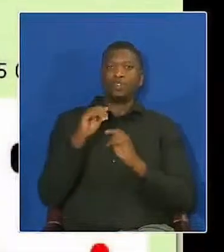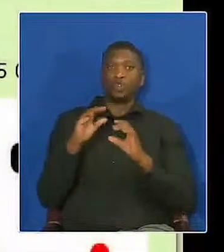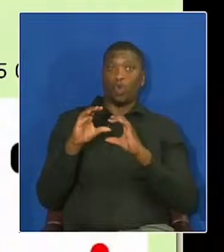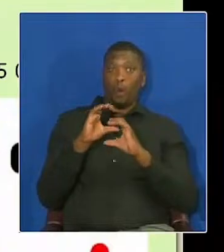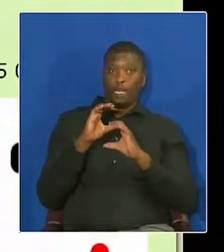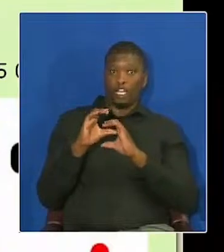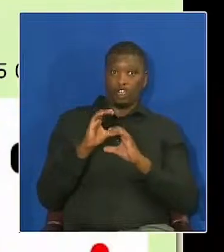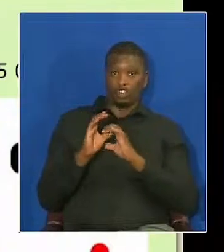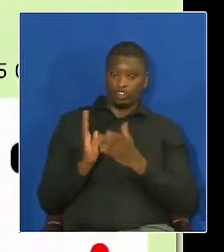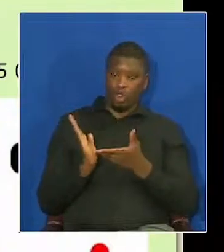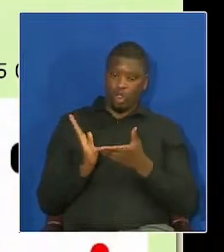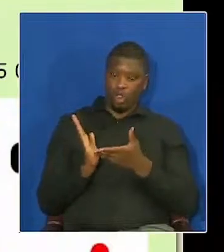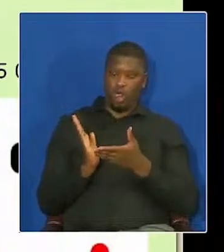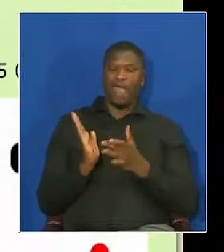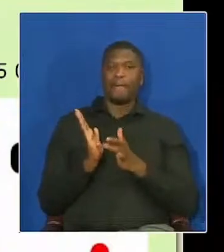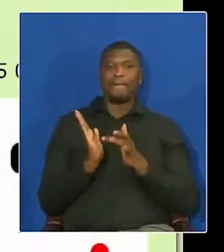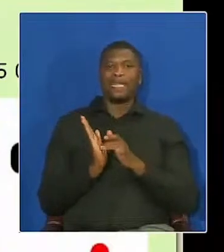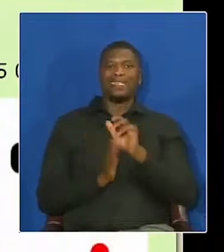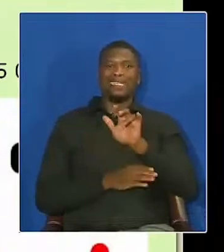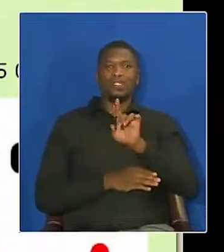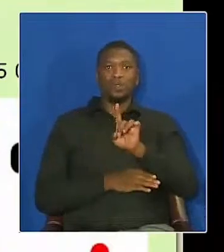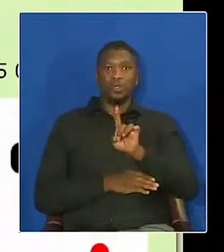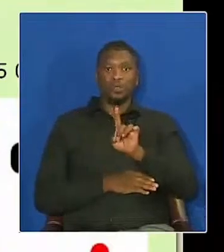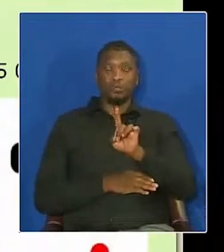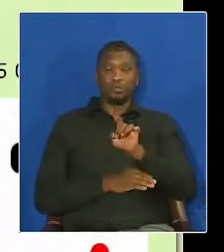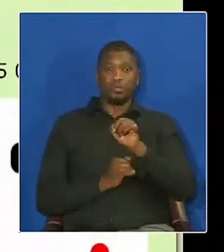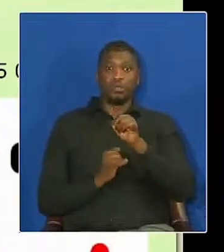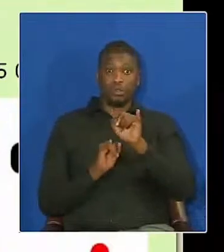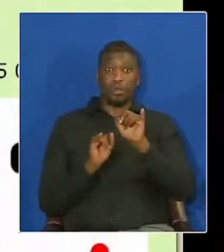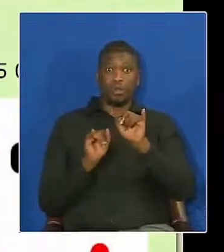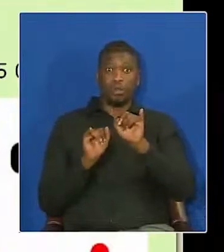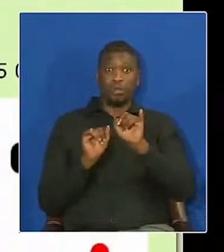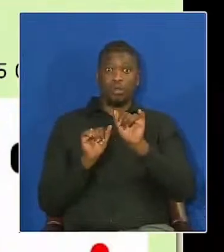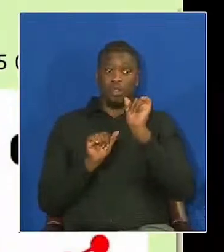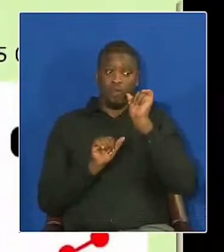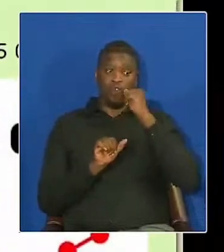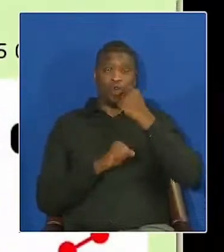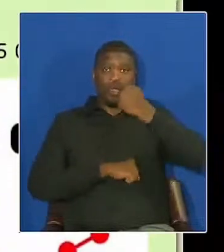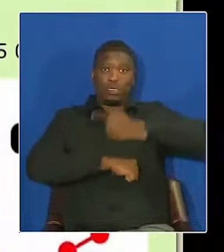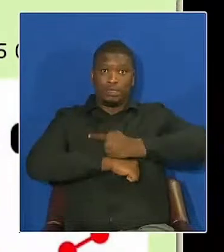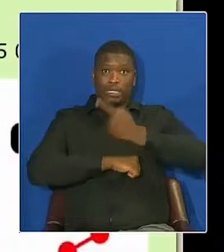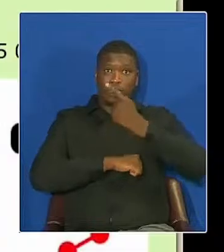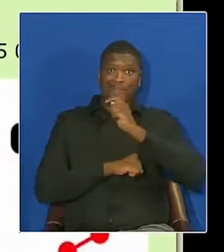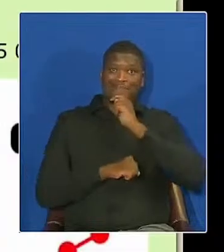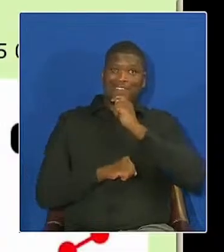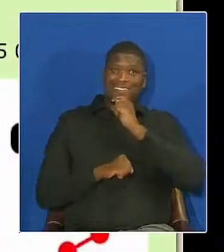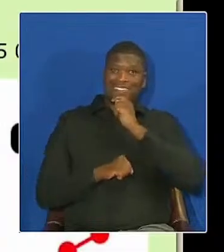communication on page 81, still on the following day in the morning,